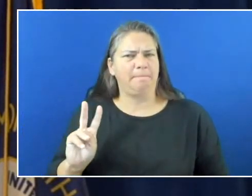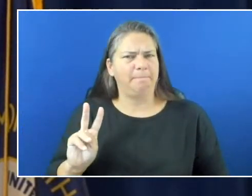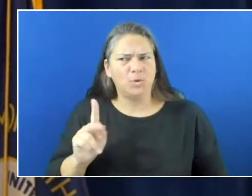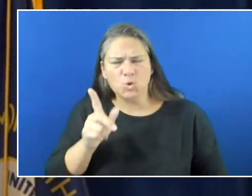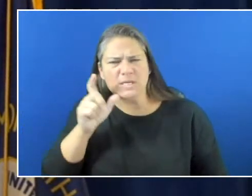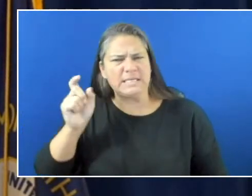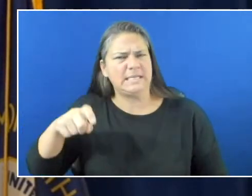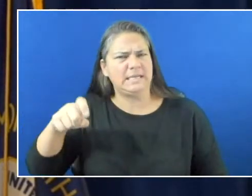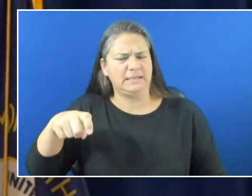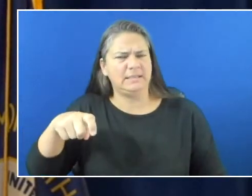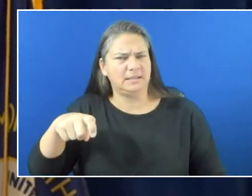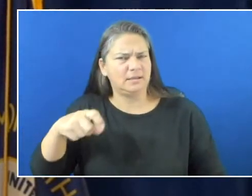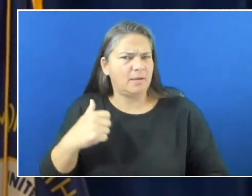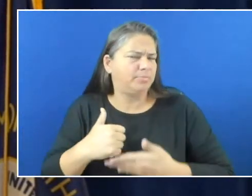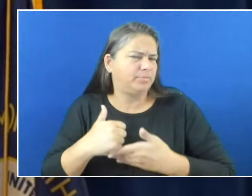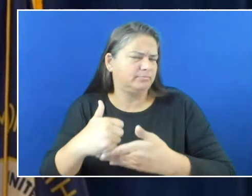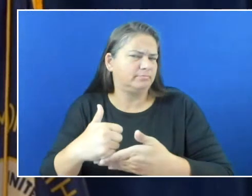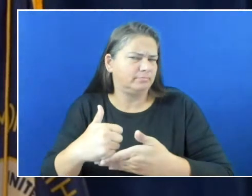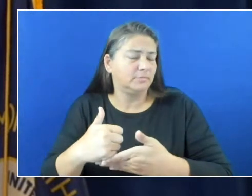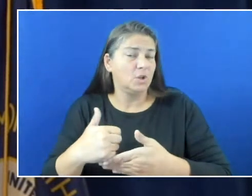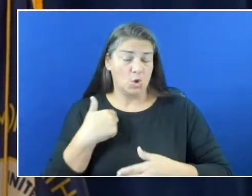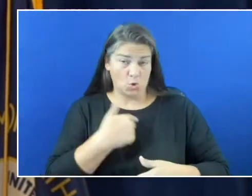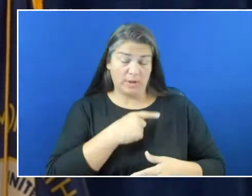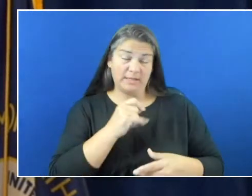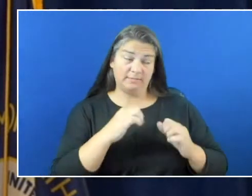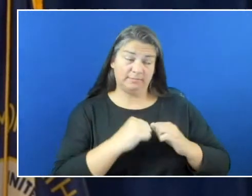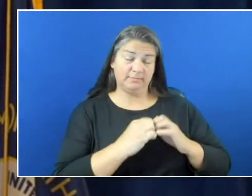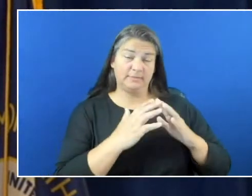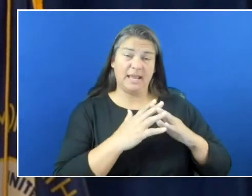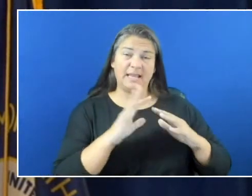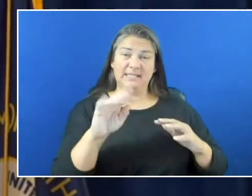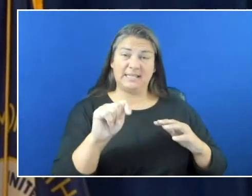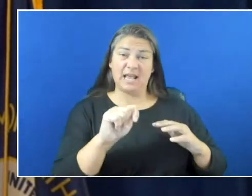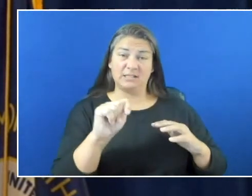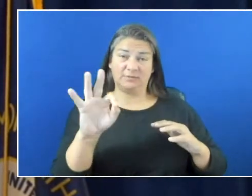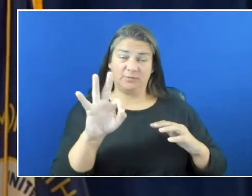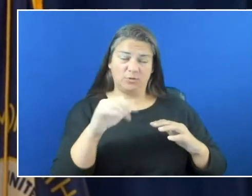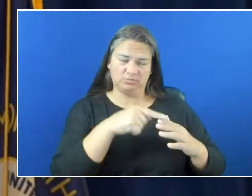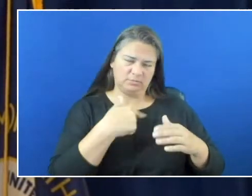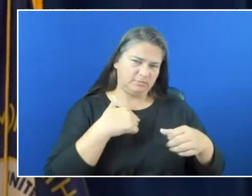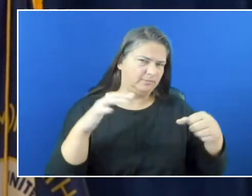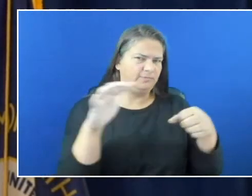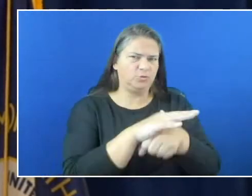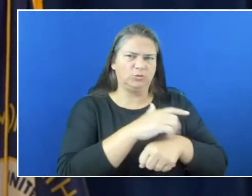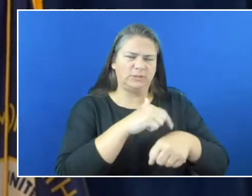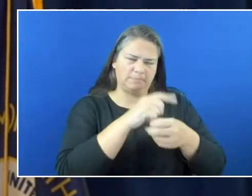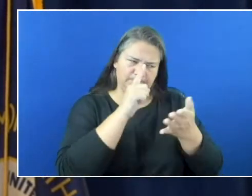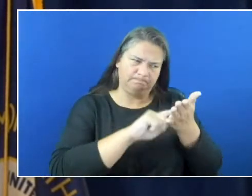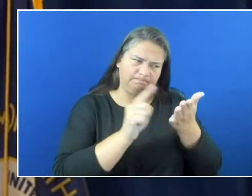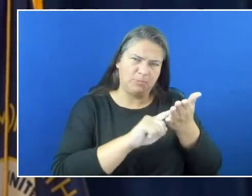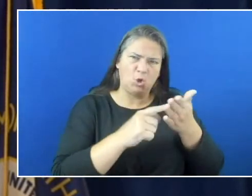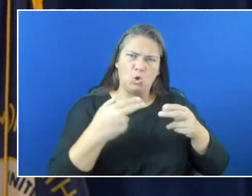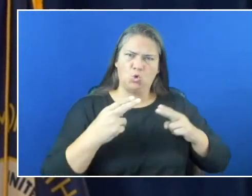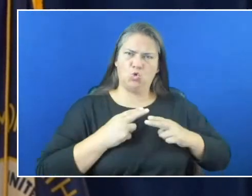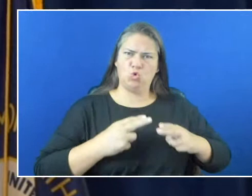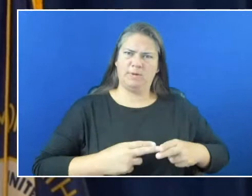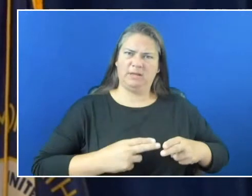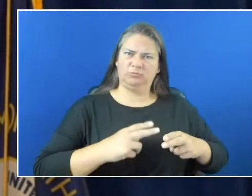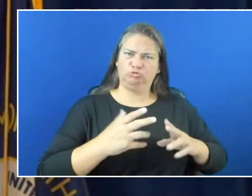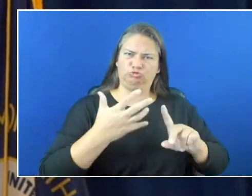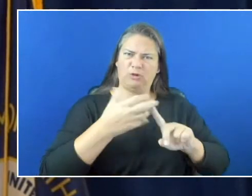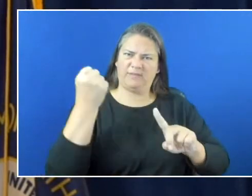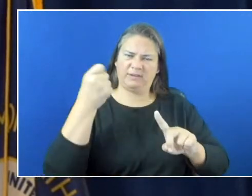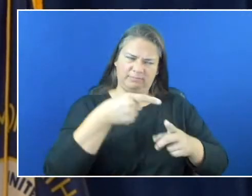human trafficking task force that had the first full-time human trafficking investigator that this state had ever seen. We fought the